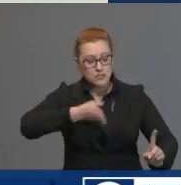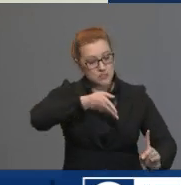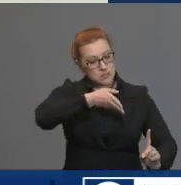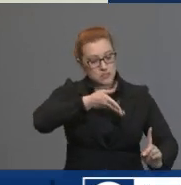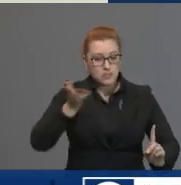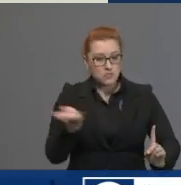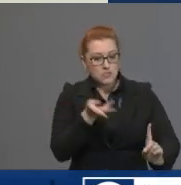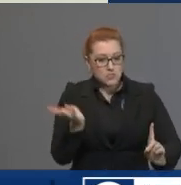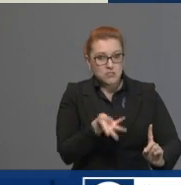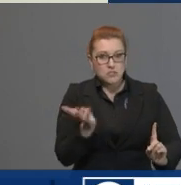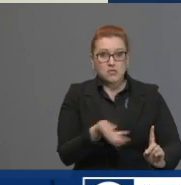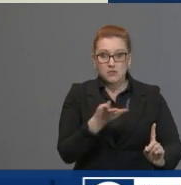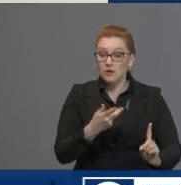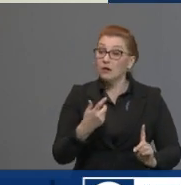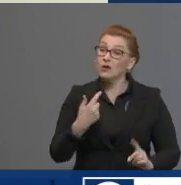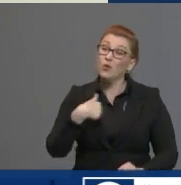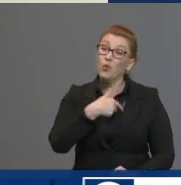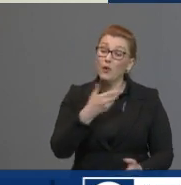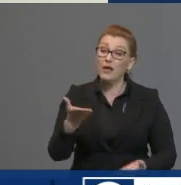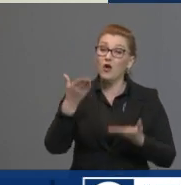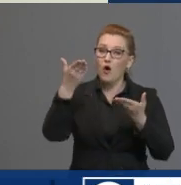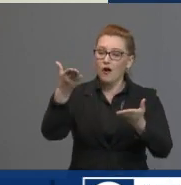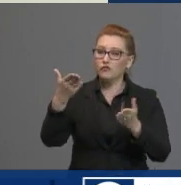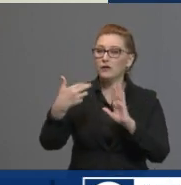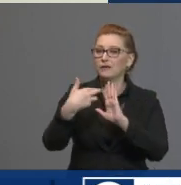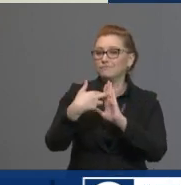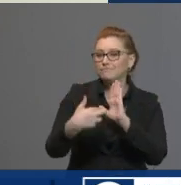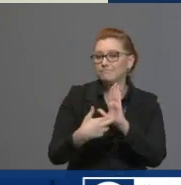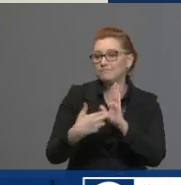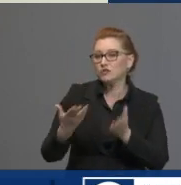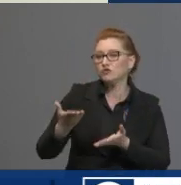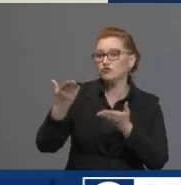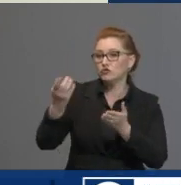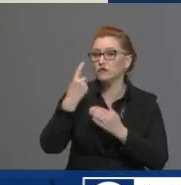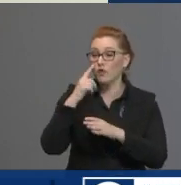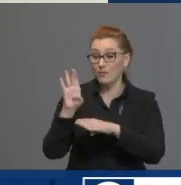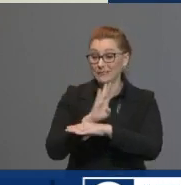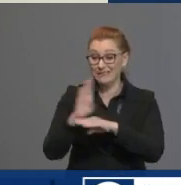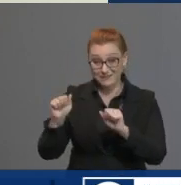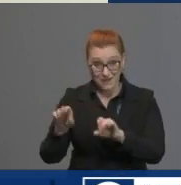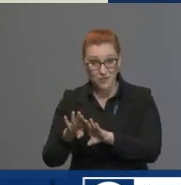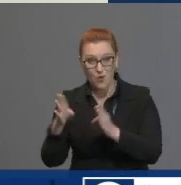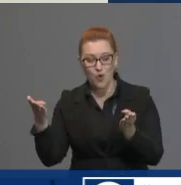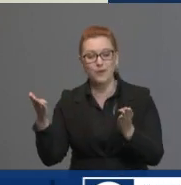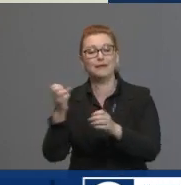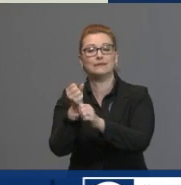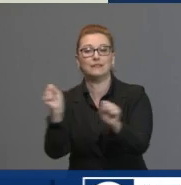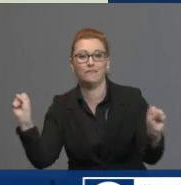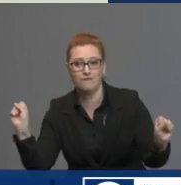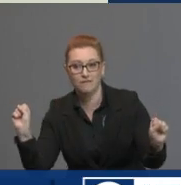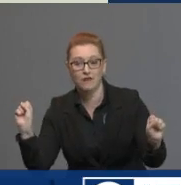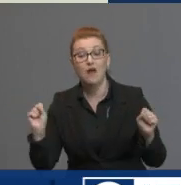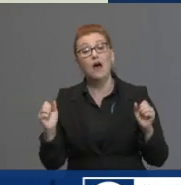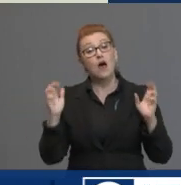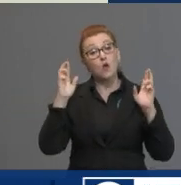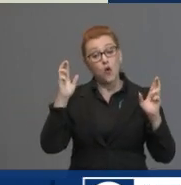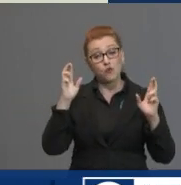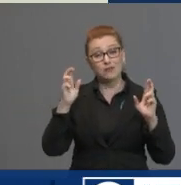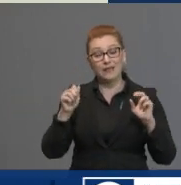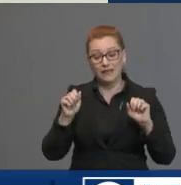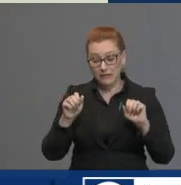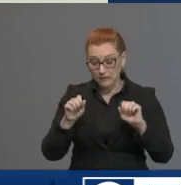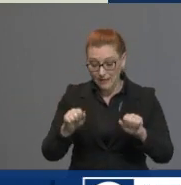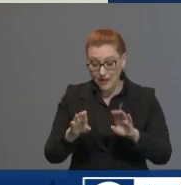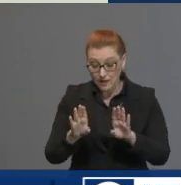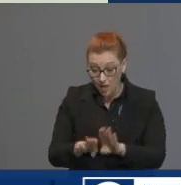putting forward guidance so that businesses can reopen and there can be another step towards a somewhat